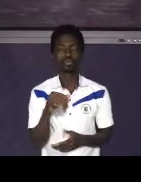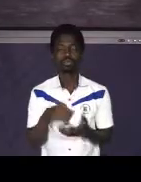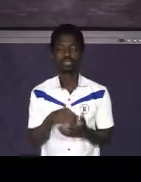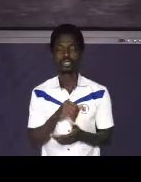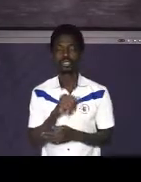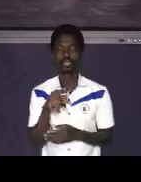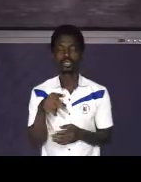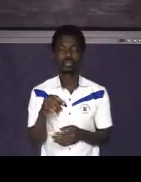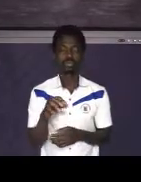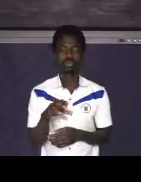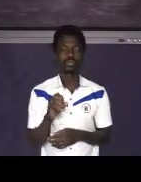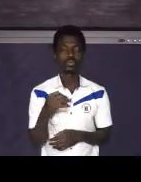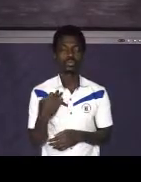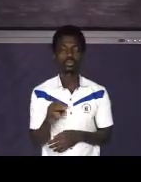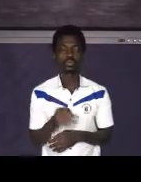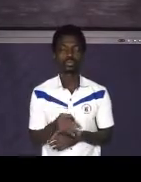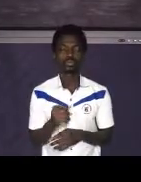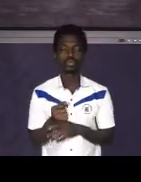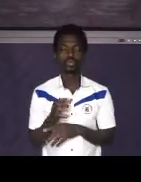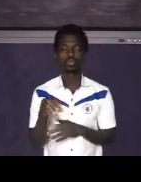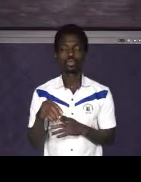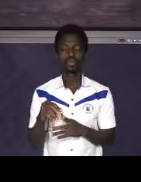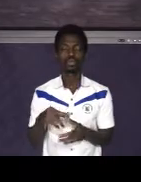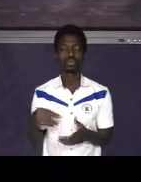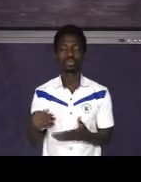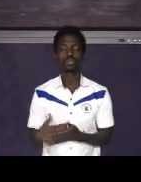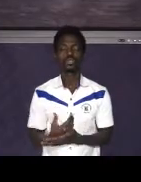of advice or a piece of news.